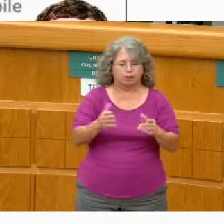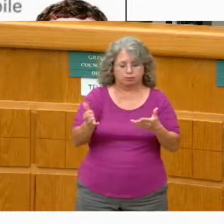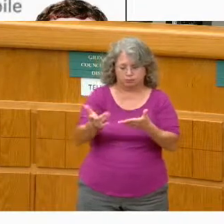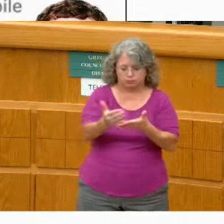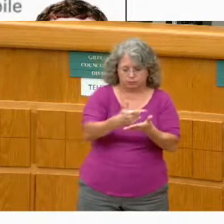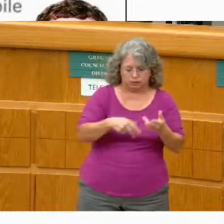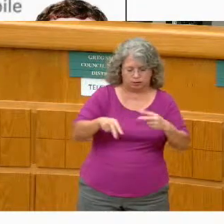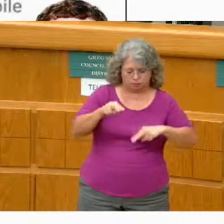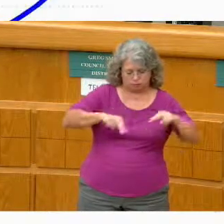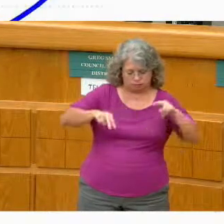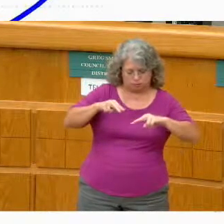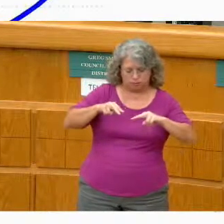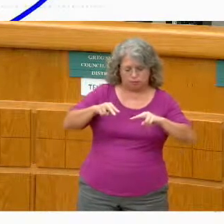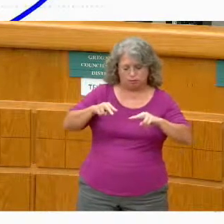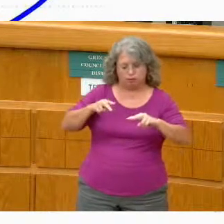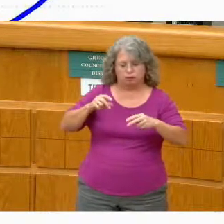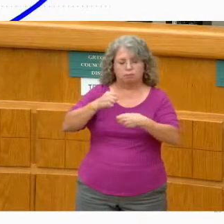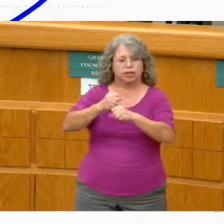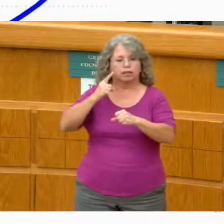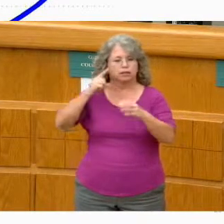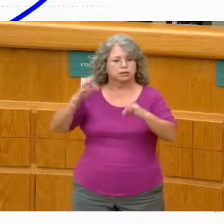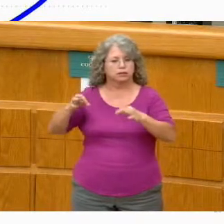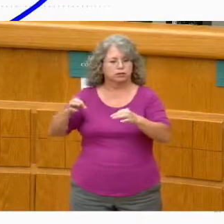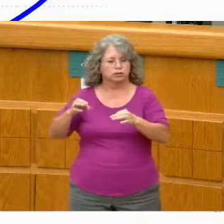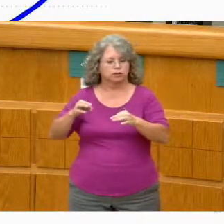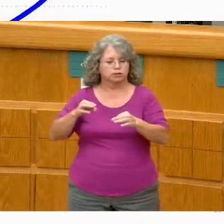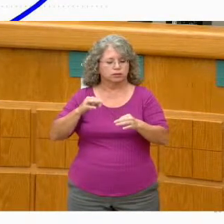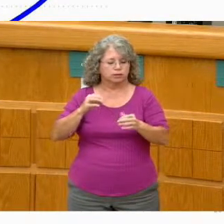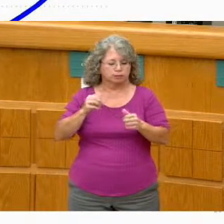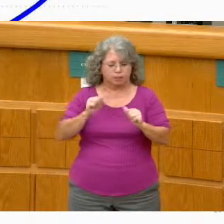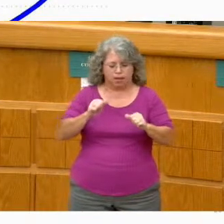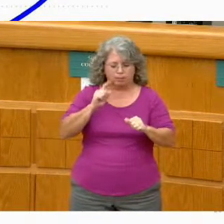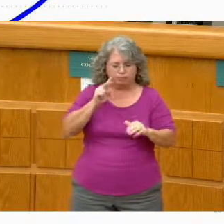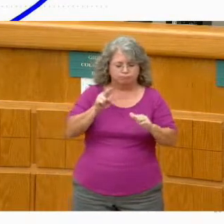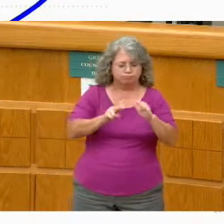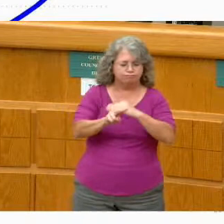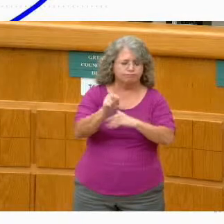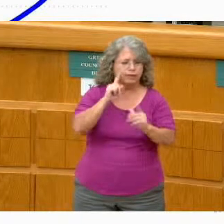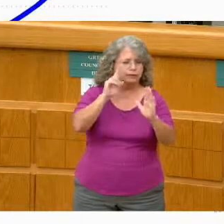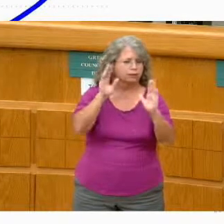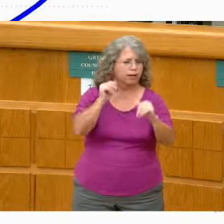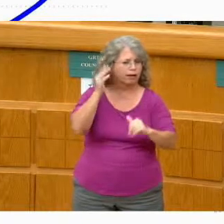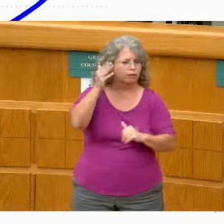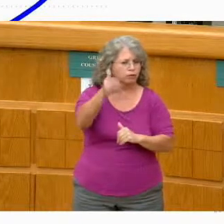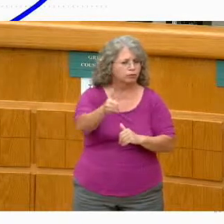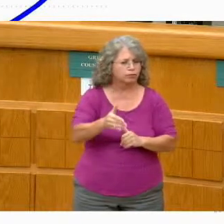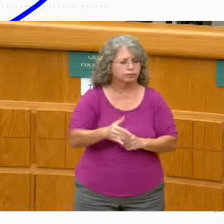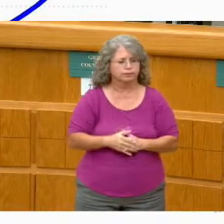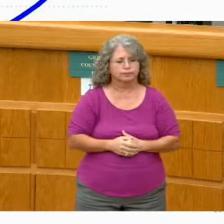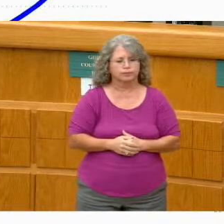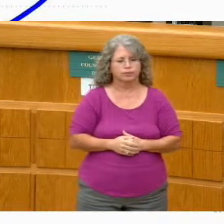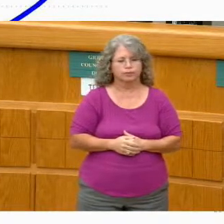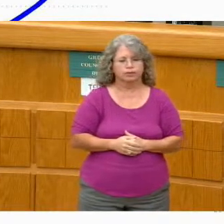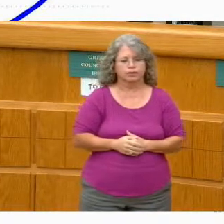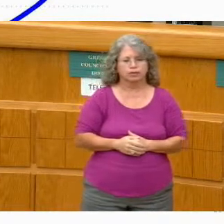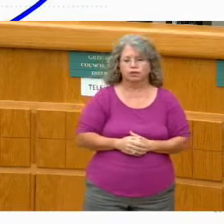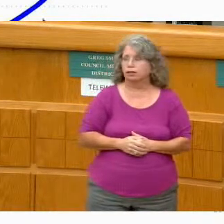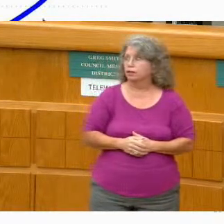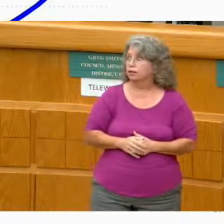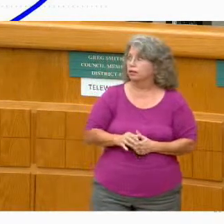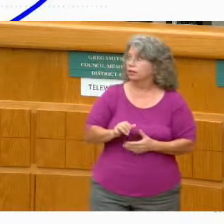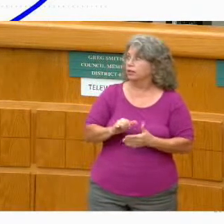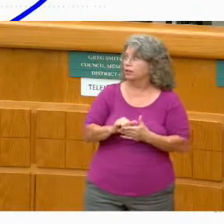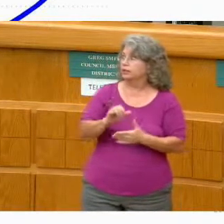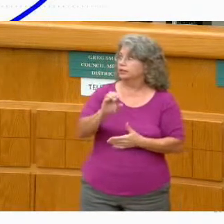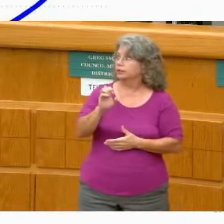making and letting you guys know what we might expect in the future. In terms of potential encounters, which is when